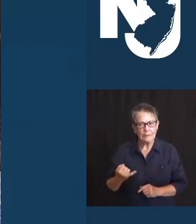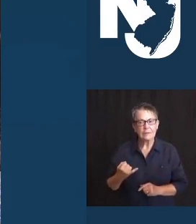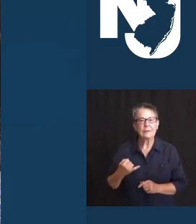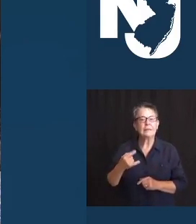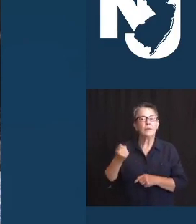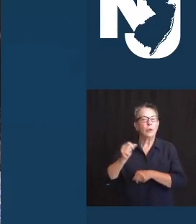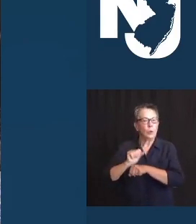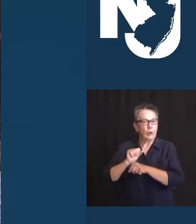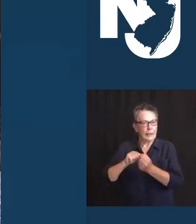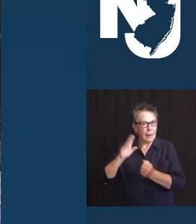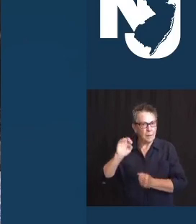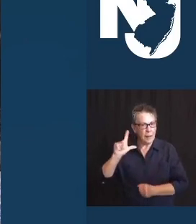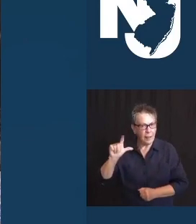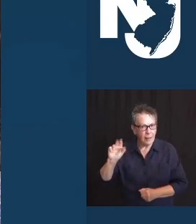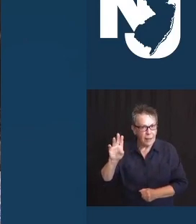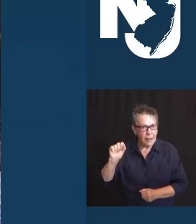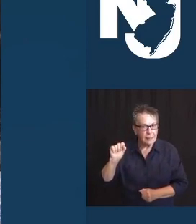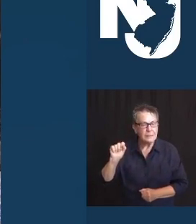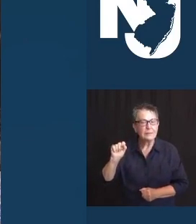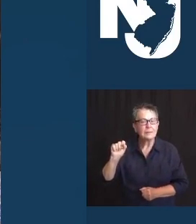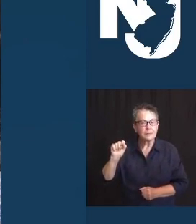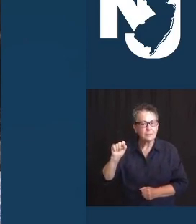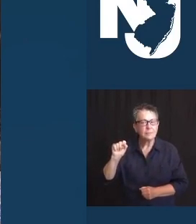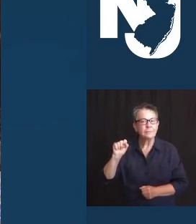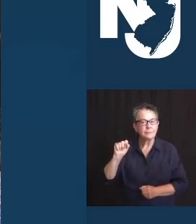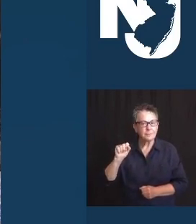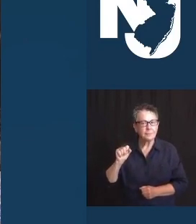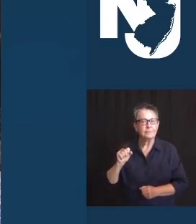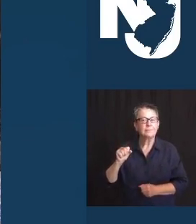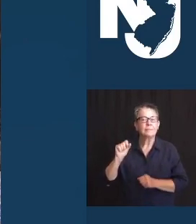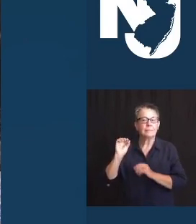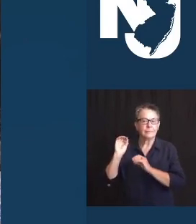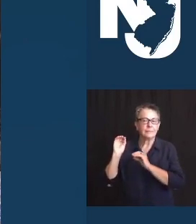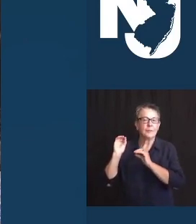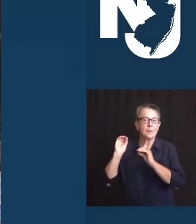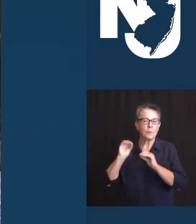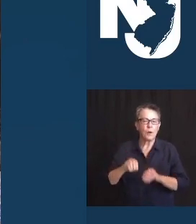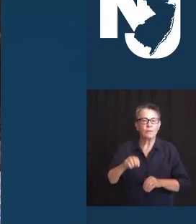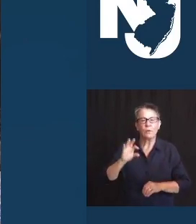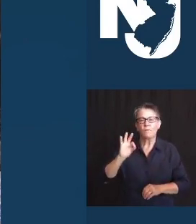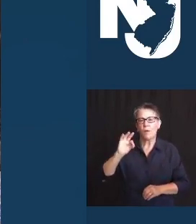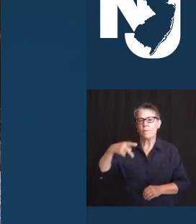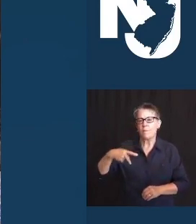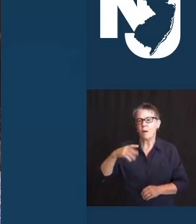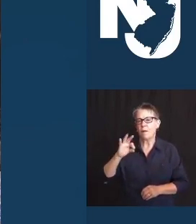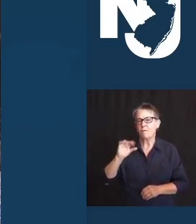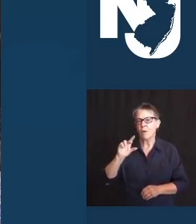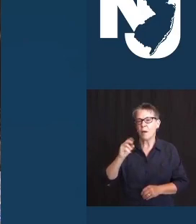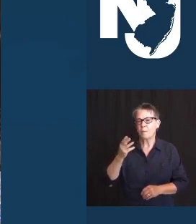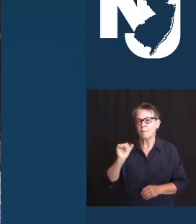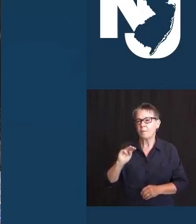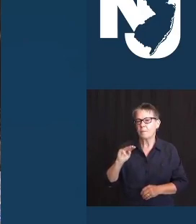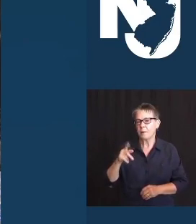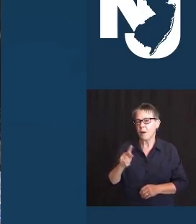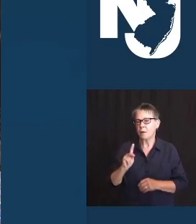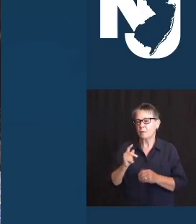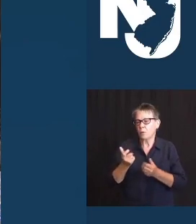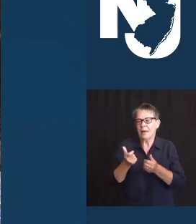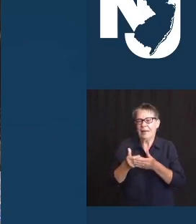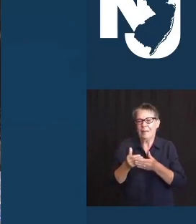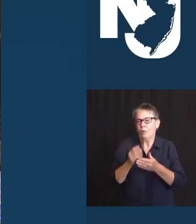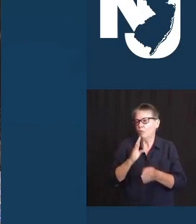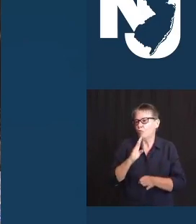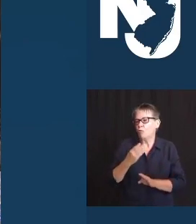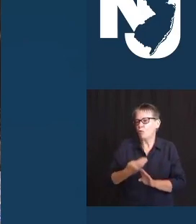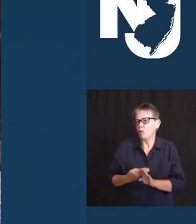way, she called him Don, they settled in Florham Park to raise their daughter, Donna. Shirley would go back to work as a school bus driver